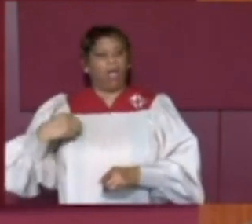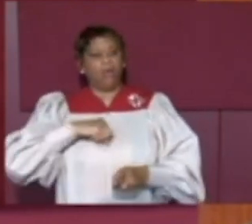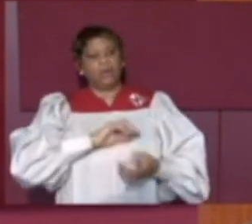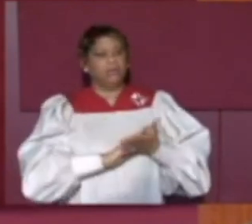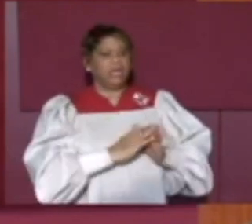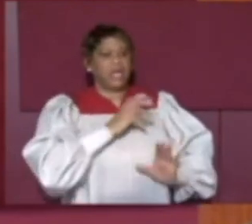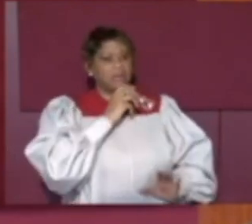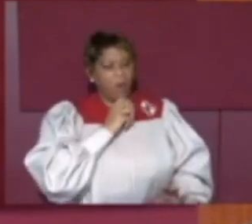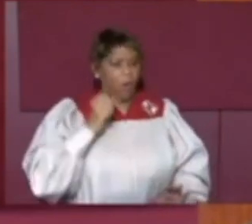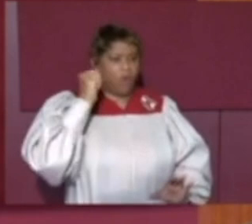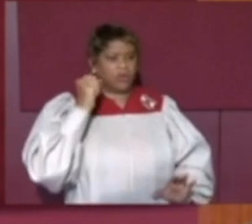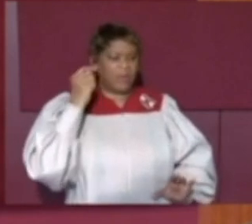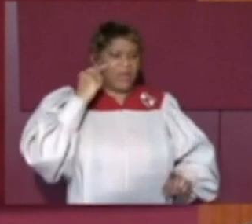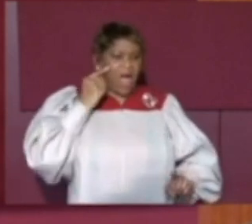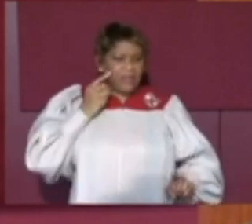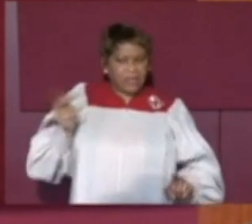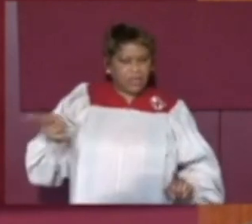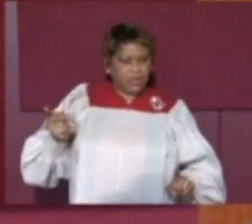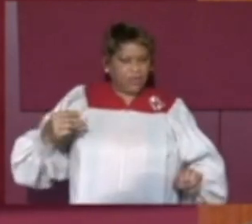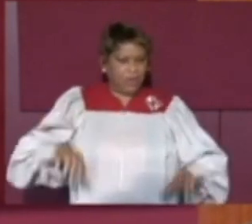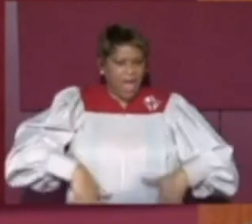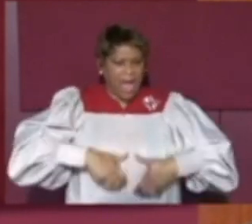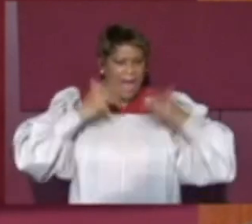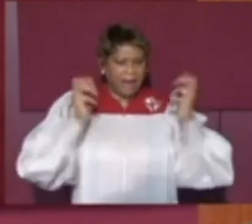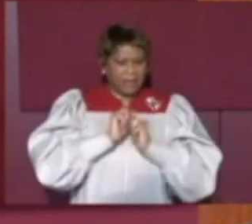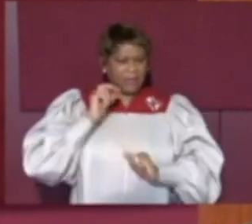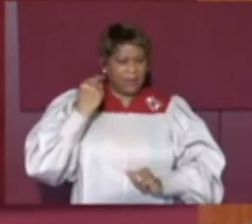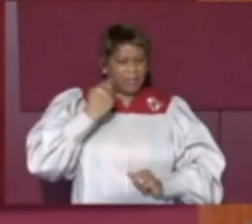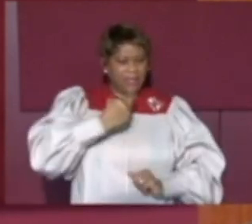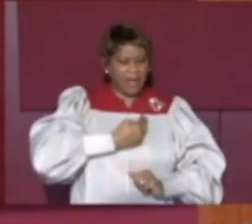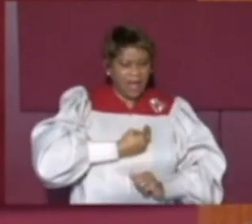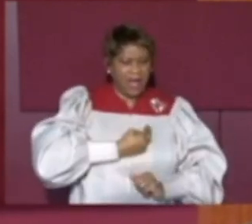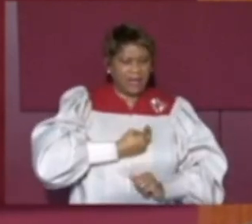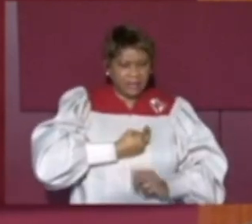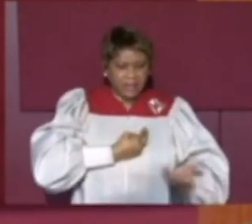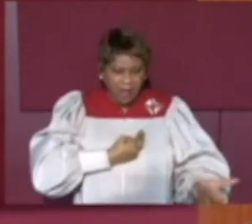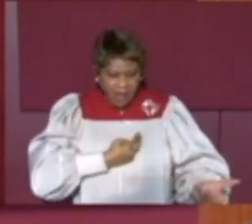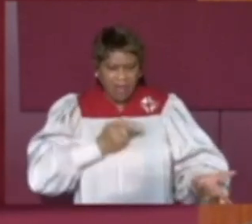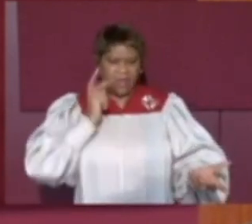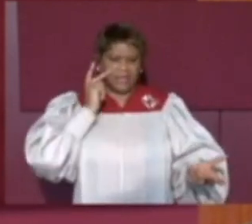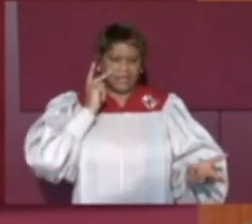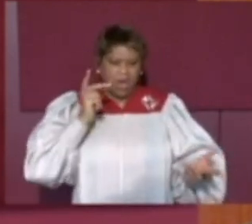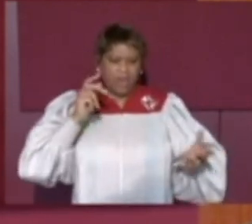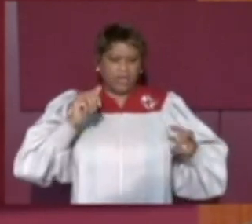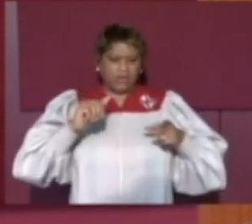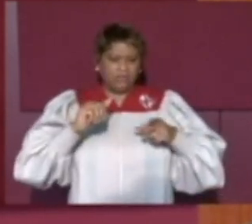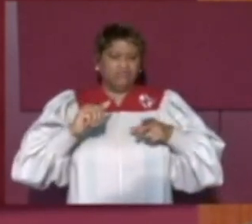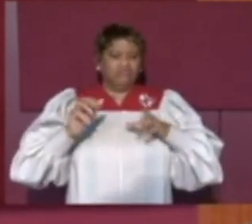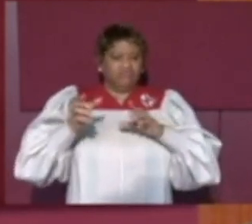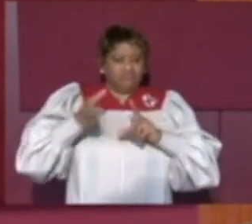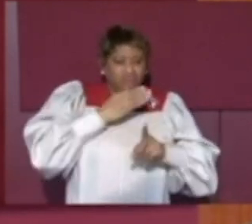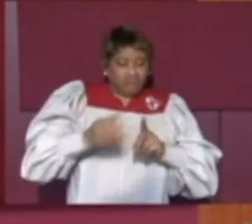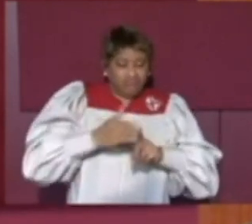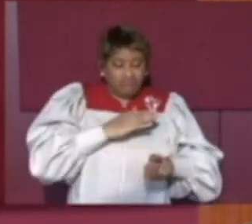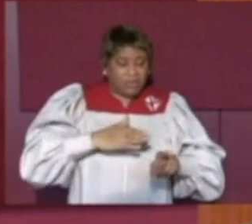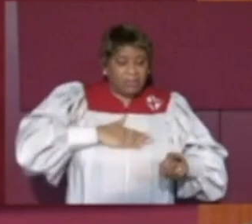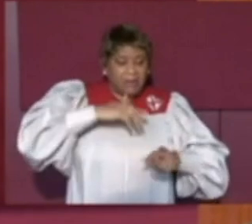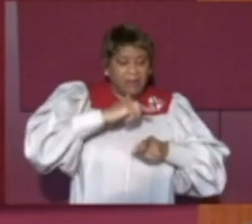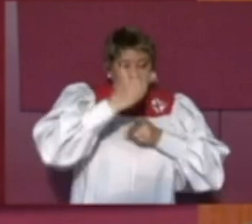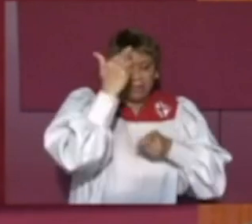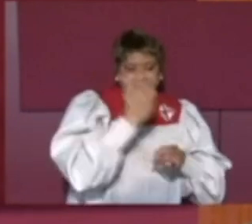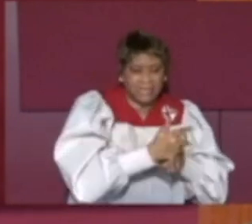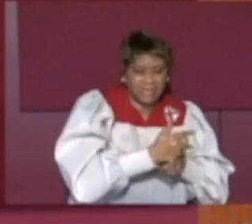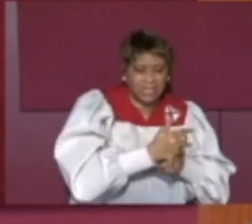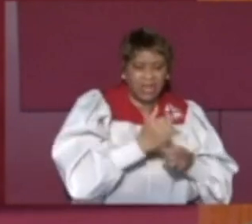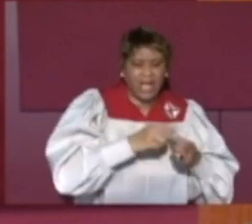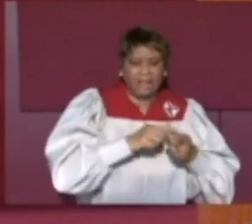thought you all were angry with us, you really weren't angry with us, because I saw you discipline my sibling, and then I watched you all go back in